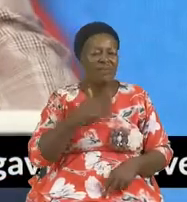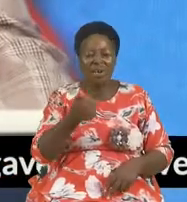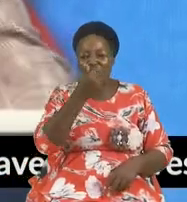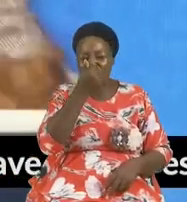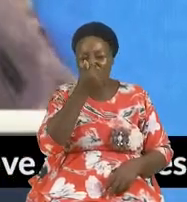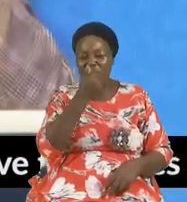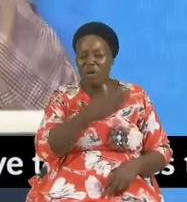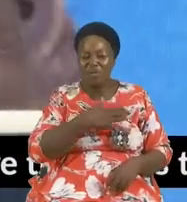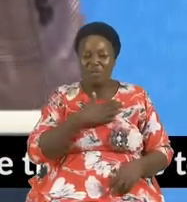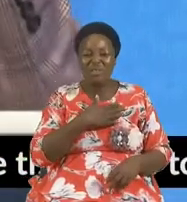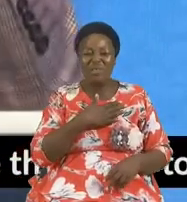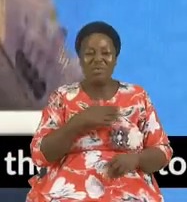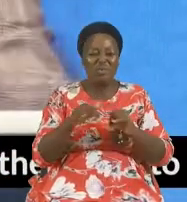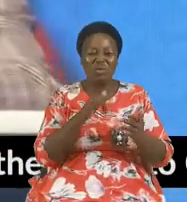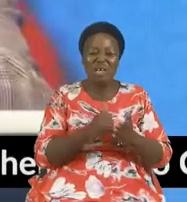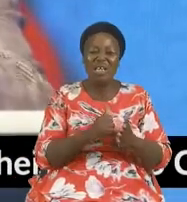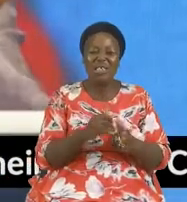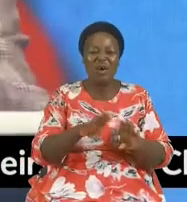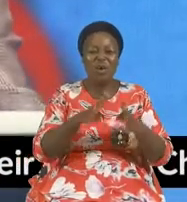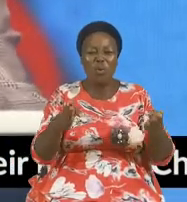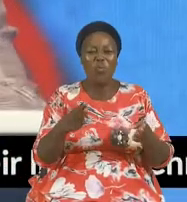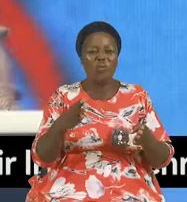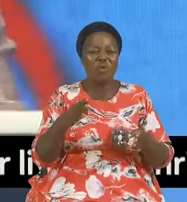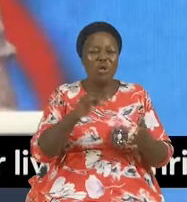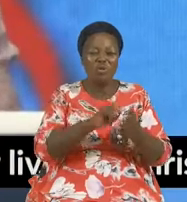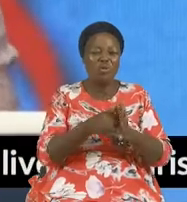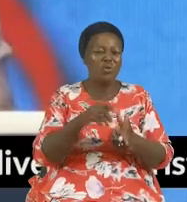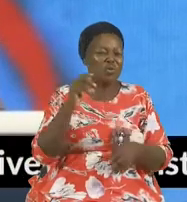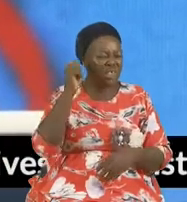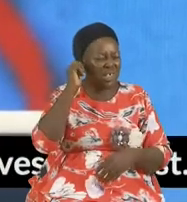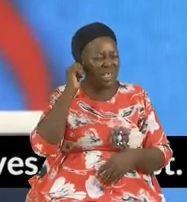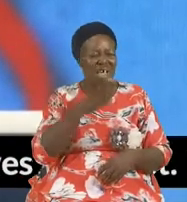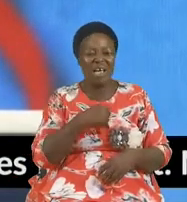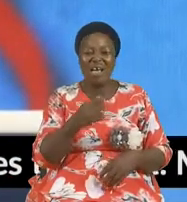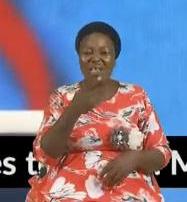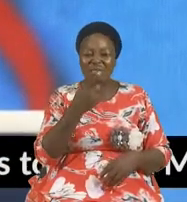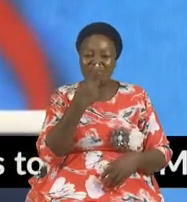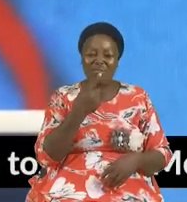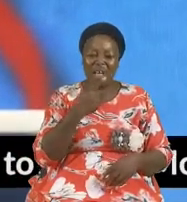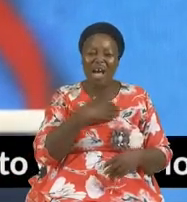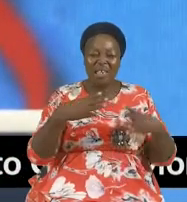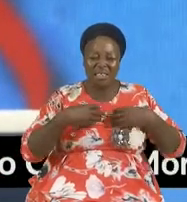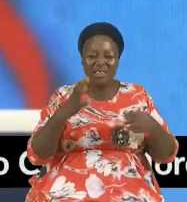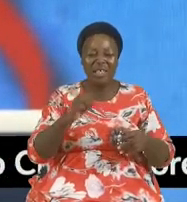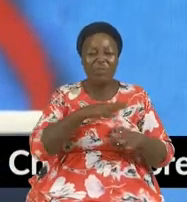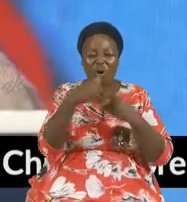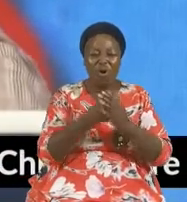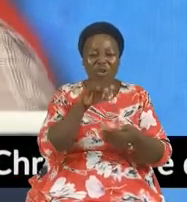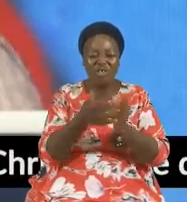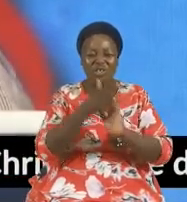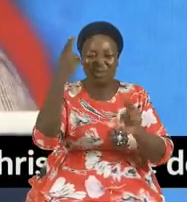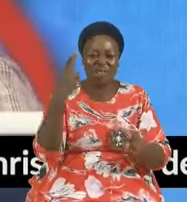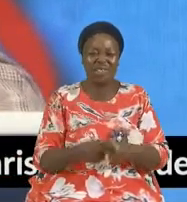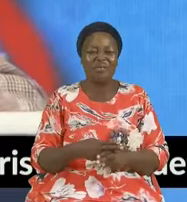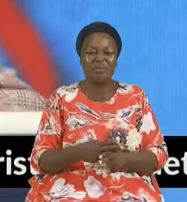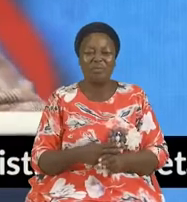eyes. Amen. Deaf and dumb, unstop those situations. And Lord, I pray that